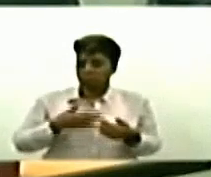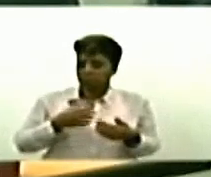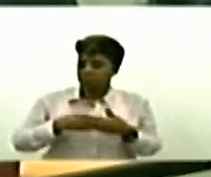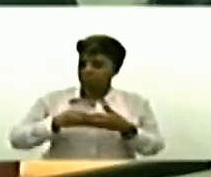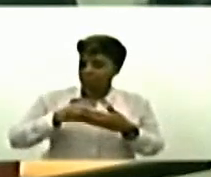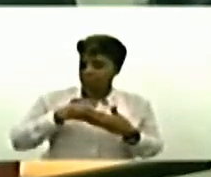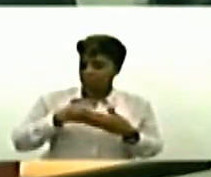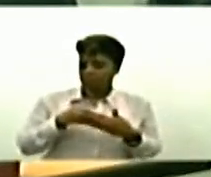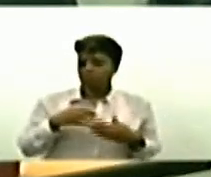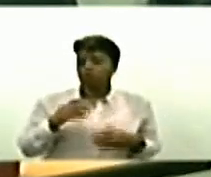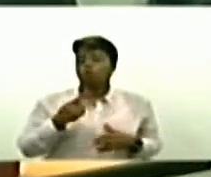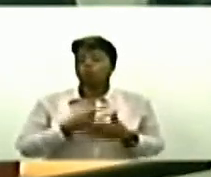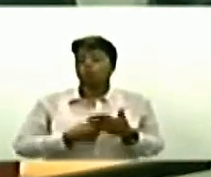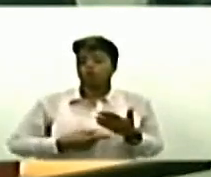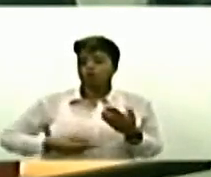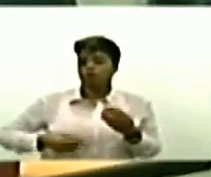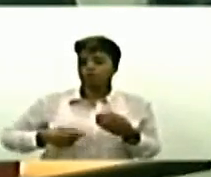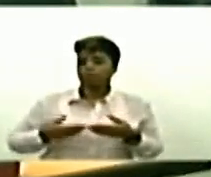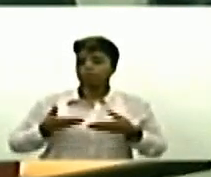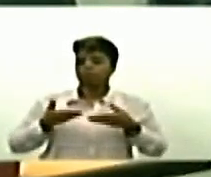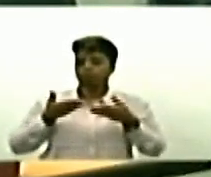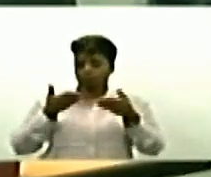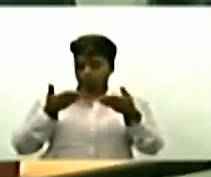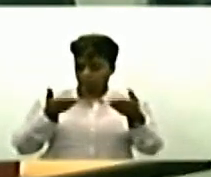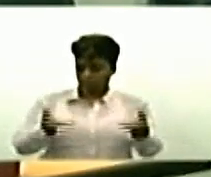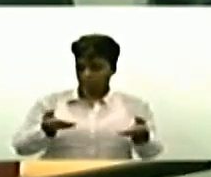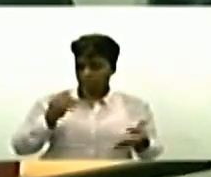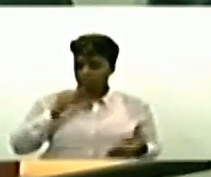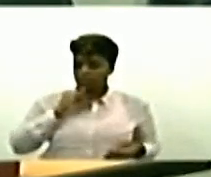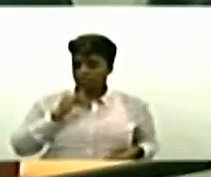presented is to fulfill a